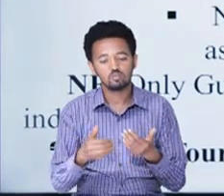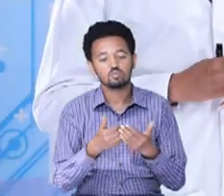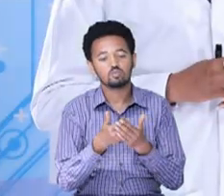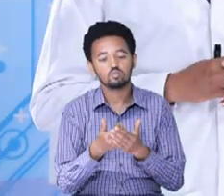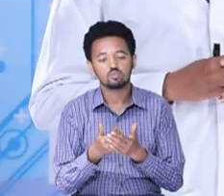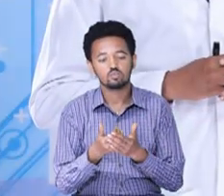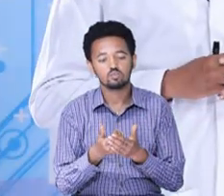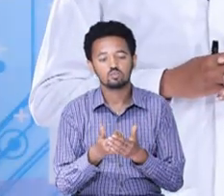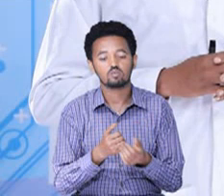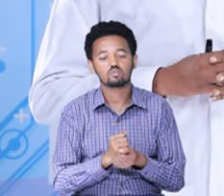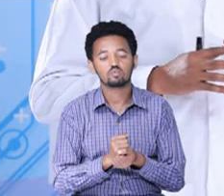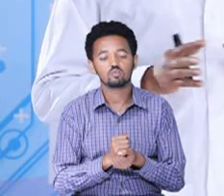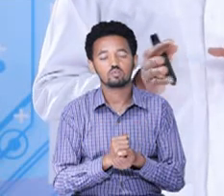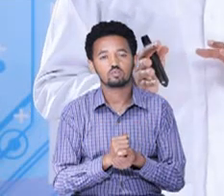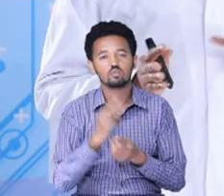a new constitution.